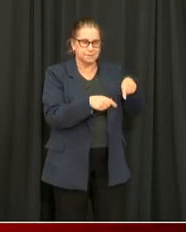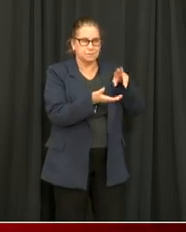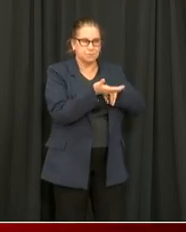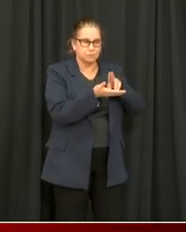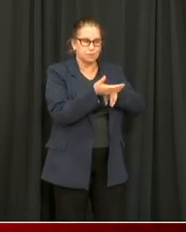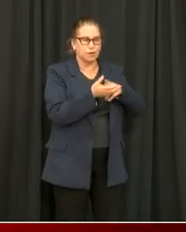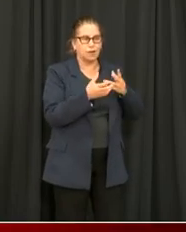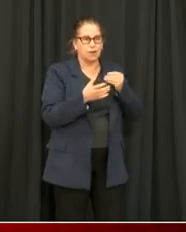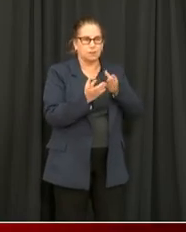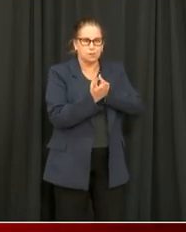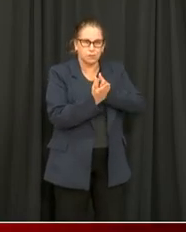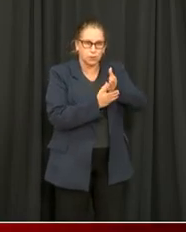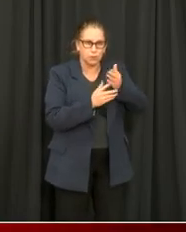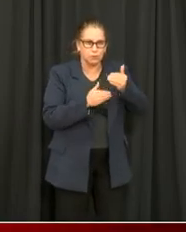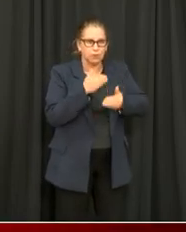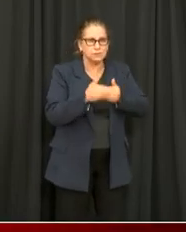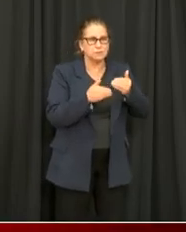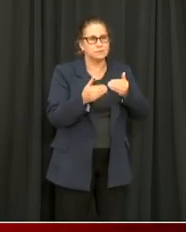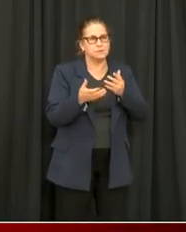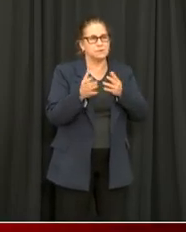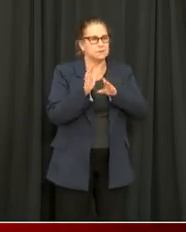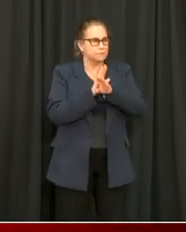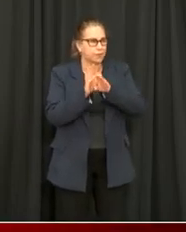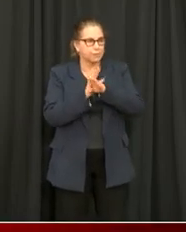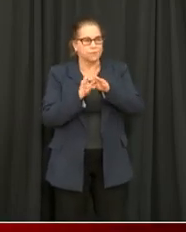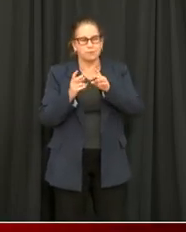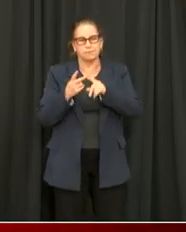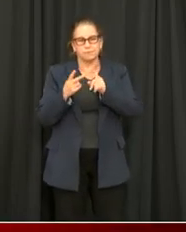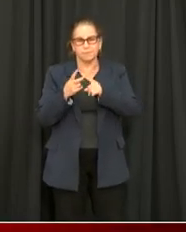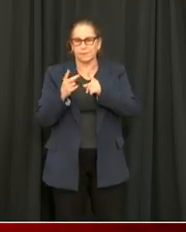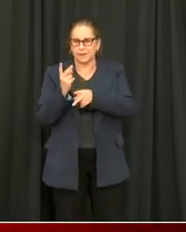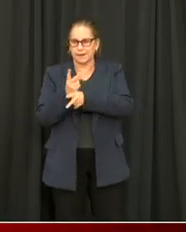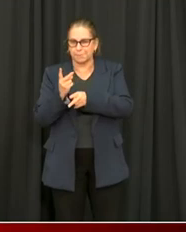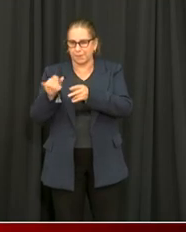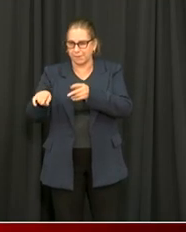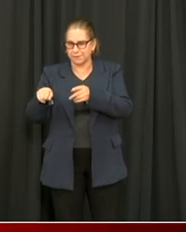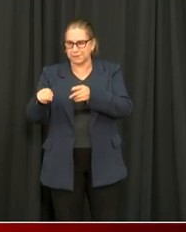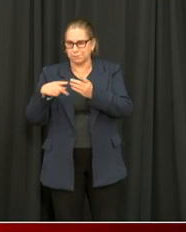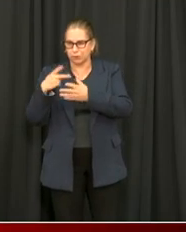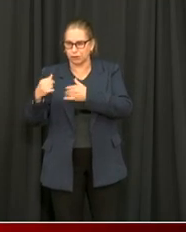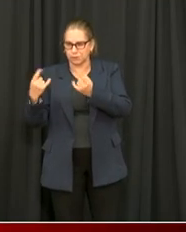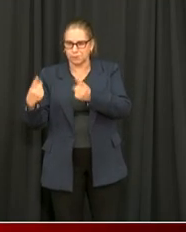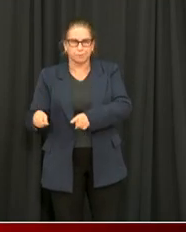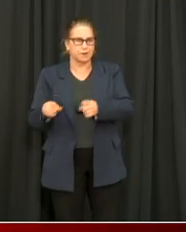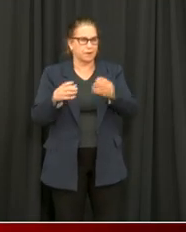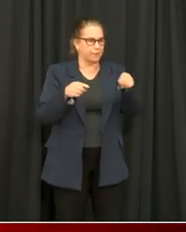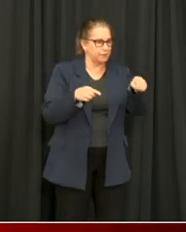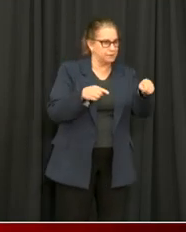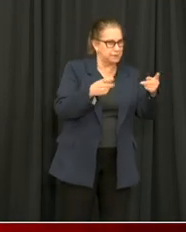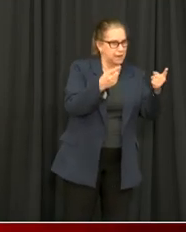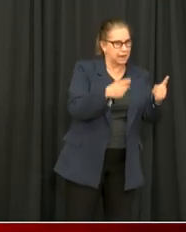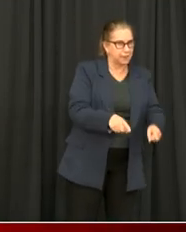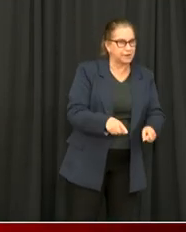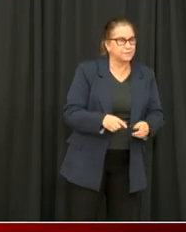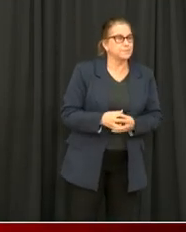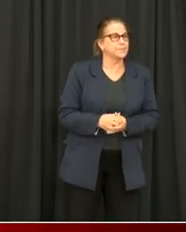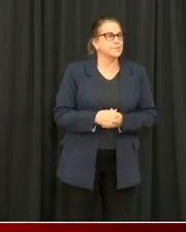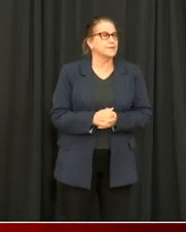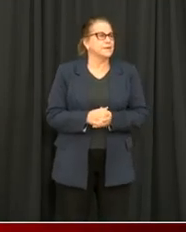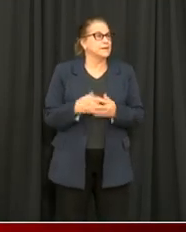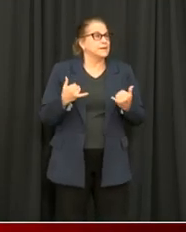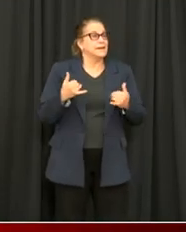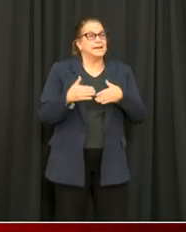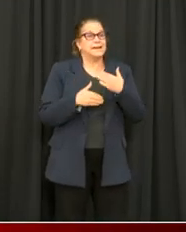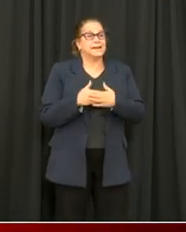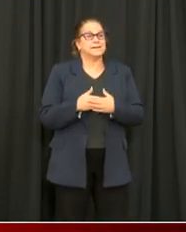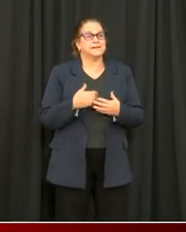the ambulatory care centers built and the hospitals built. So next, I just want to switch